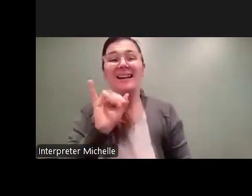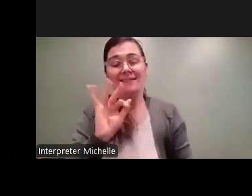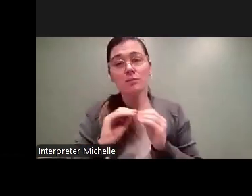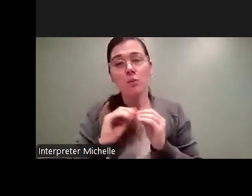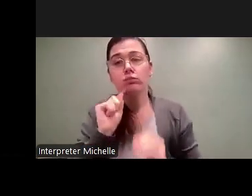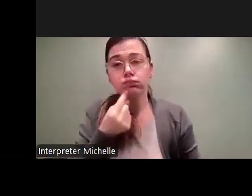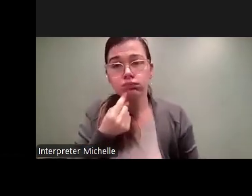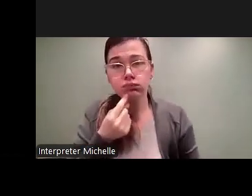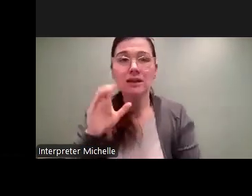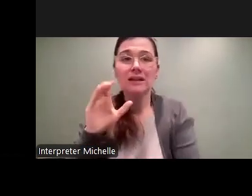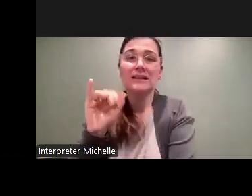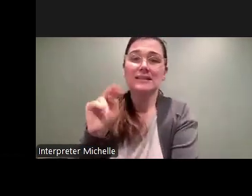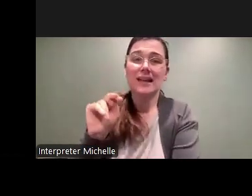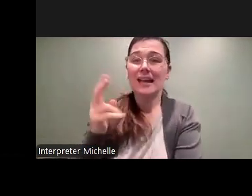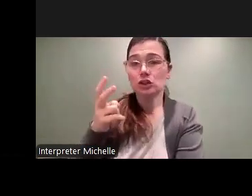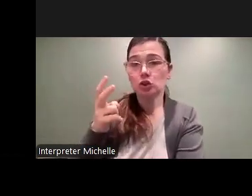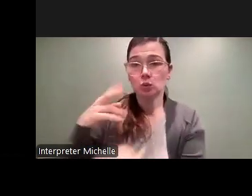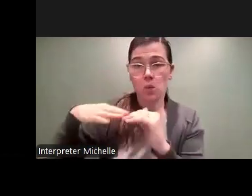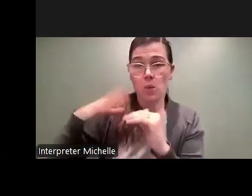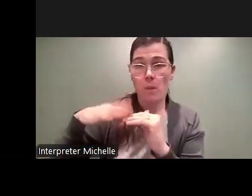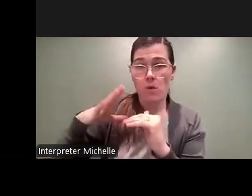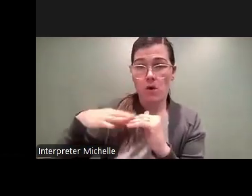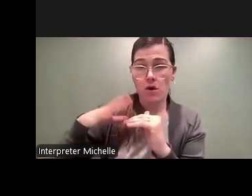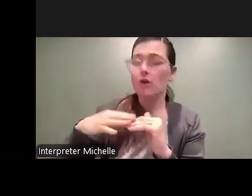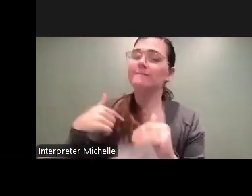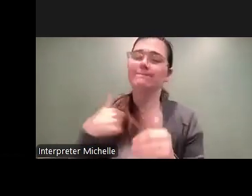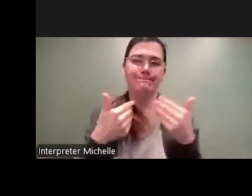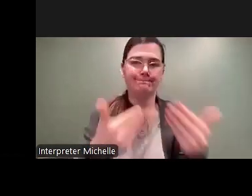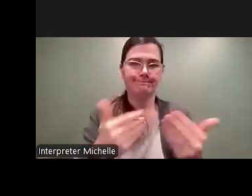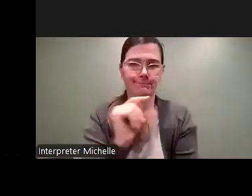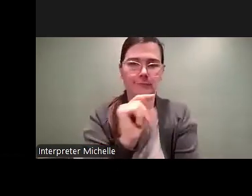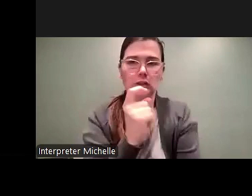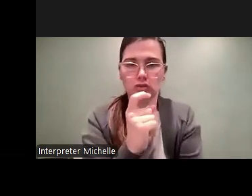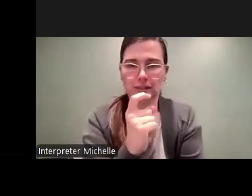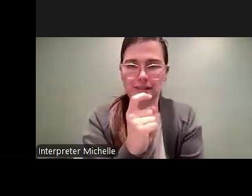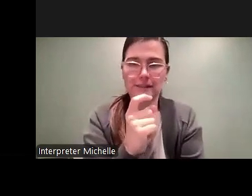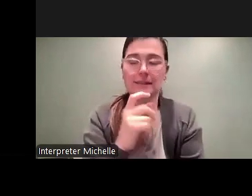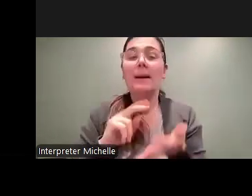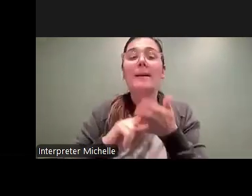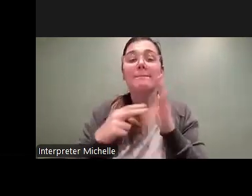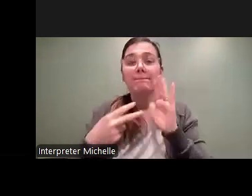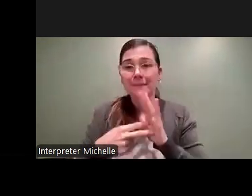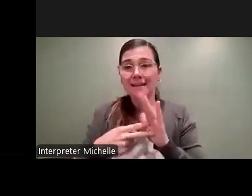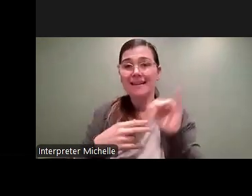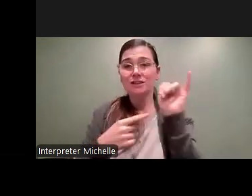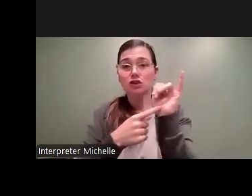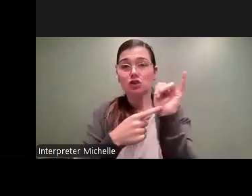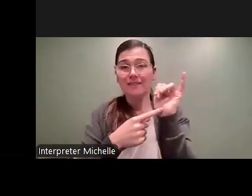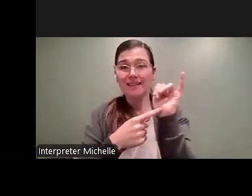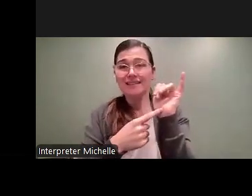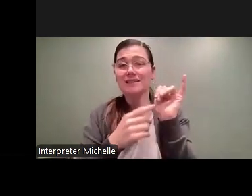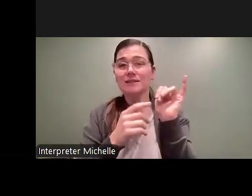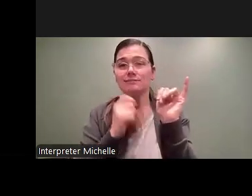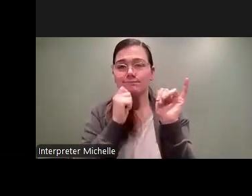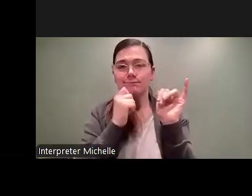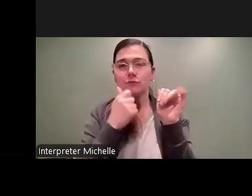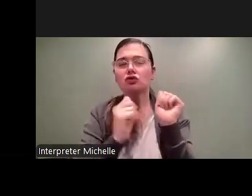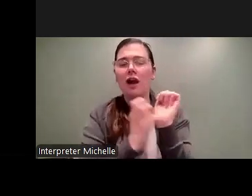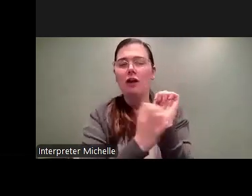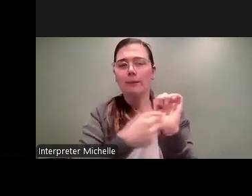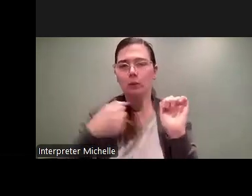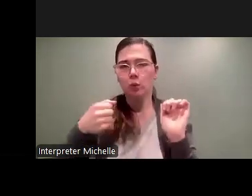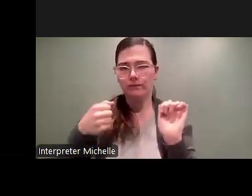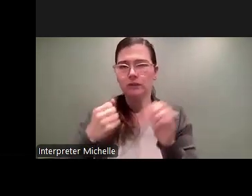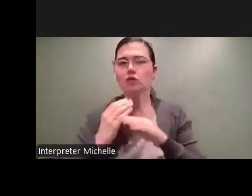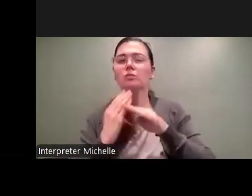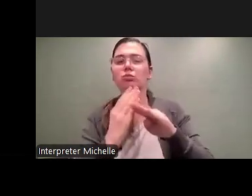or worse, then we treat by trying to remove a portion of the cervix to prevent progression to cancer, which is shown here